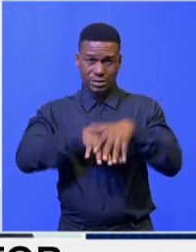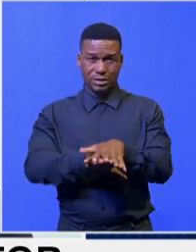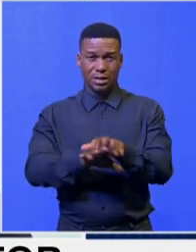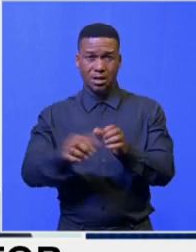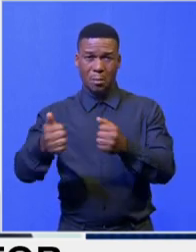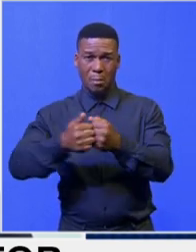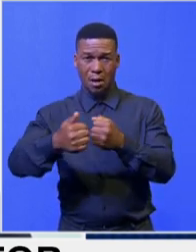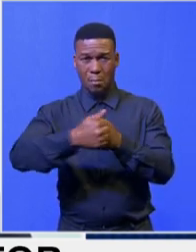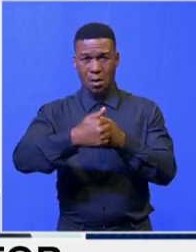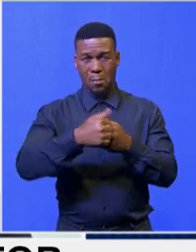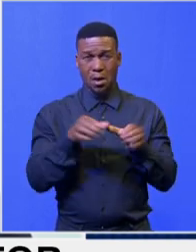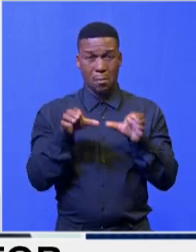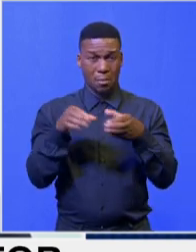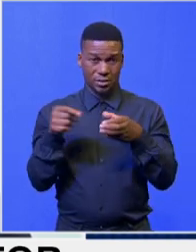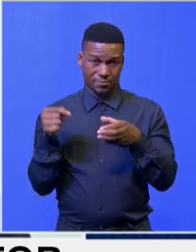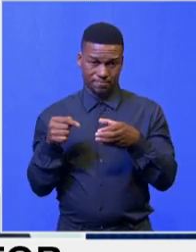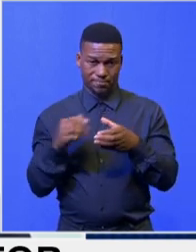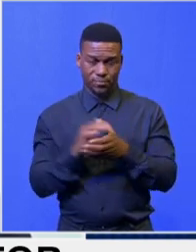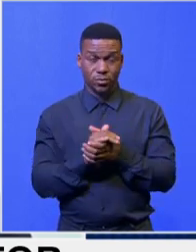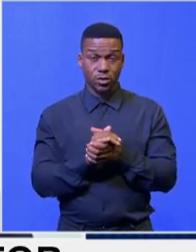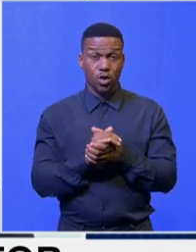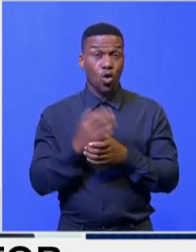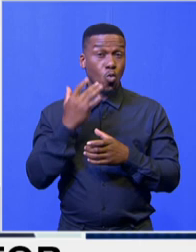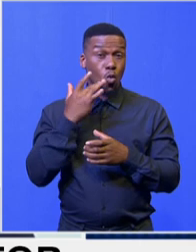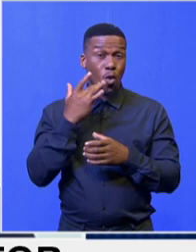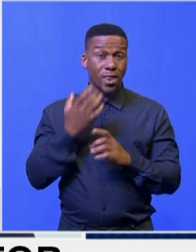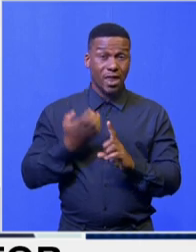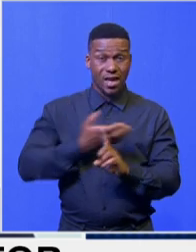We're in a coalition environment, and to be